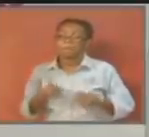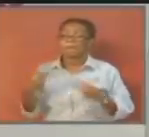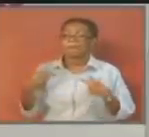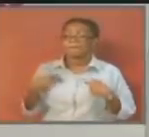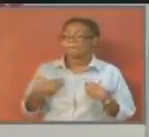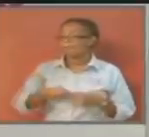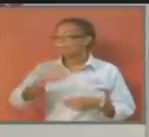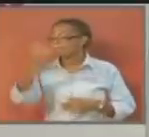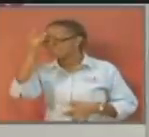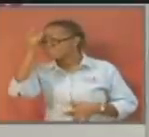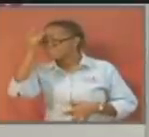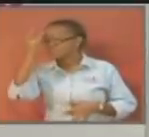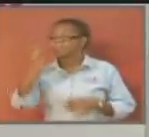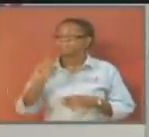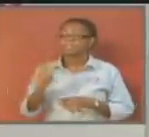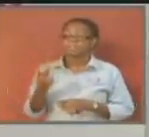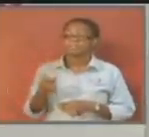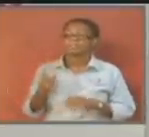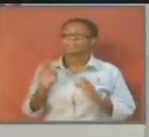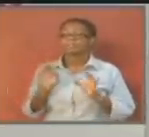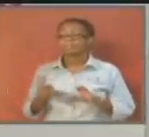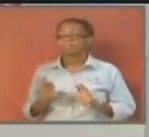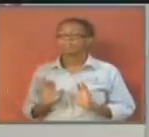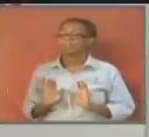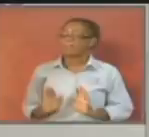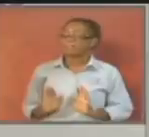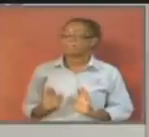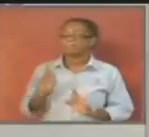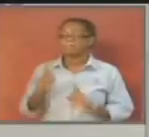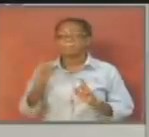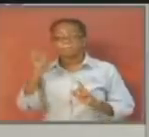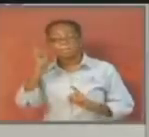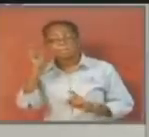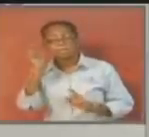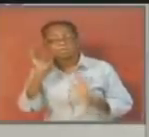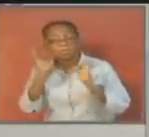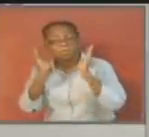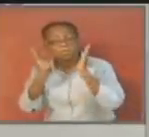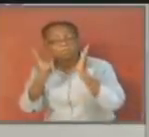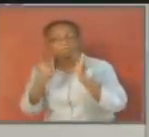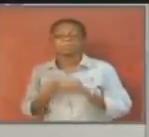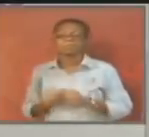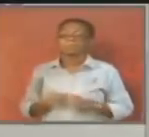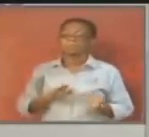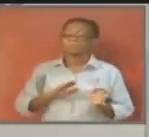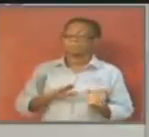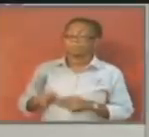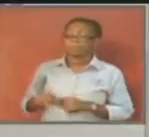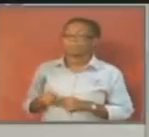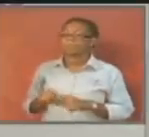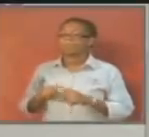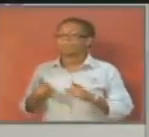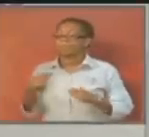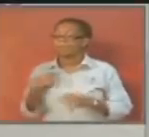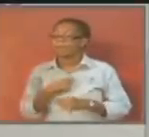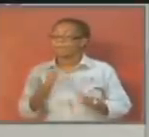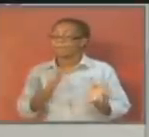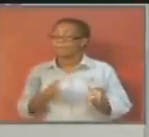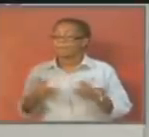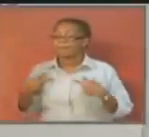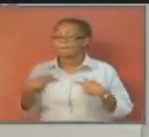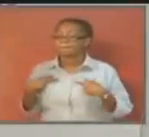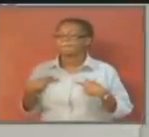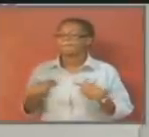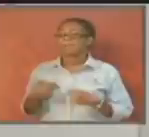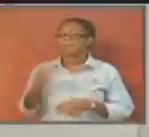control. All right. The local police will be around to help just in case we need some persuasion and so